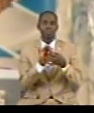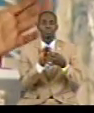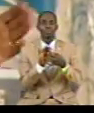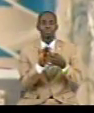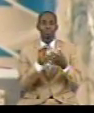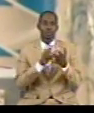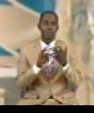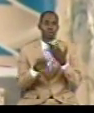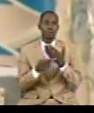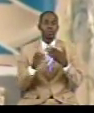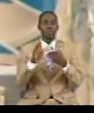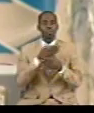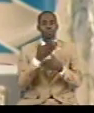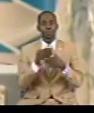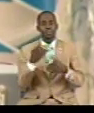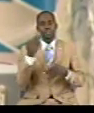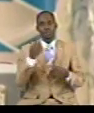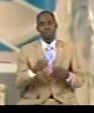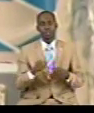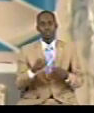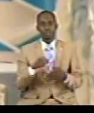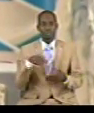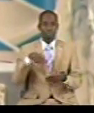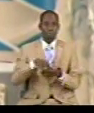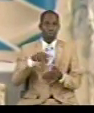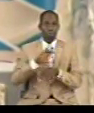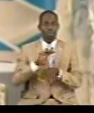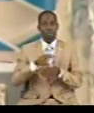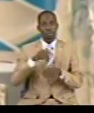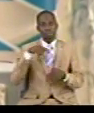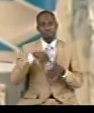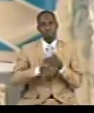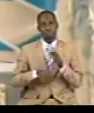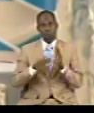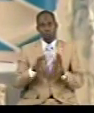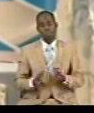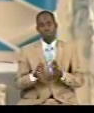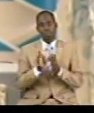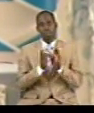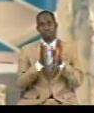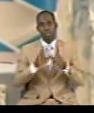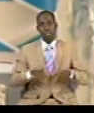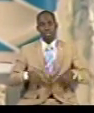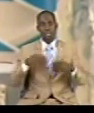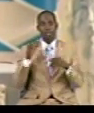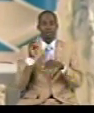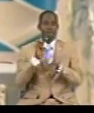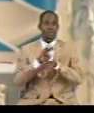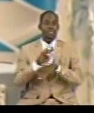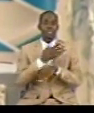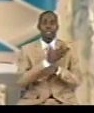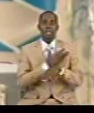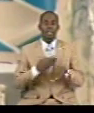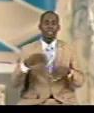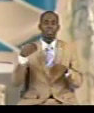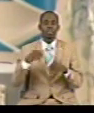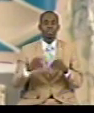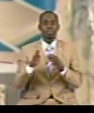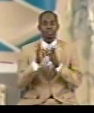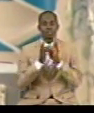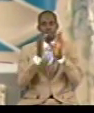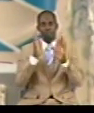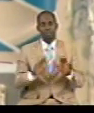between the Deeper Christian Life Ministry and the Christian Association of Nigeria, Ogun State